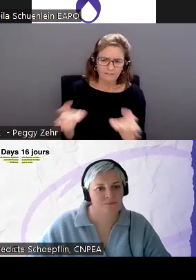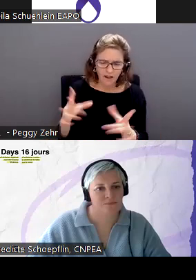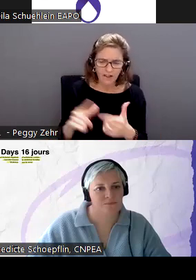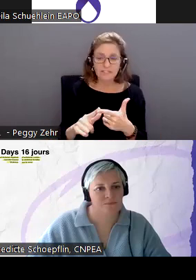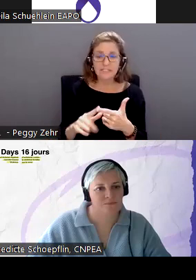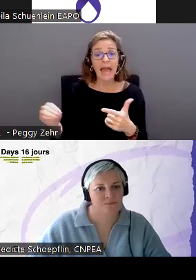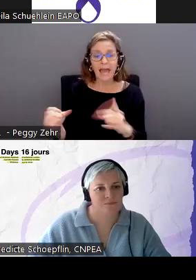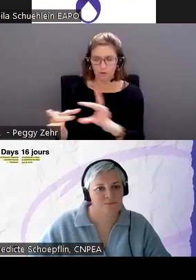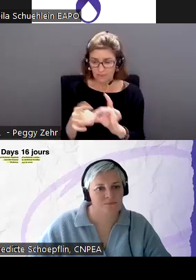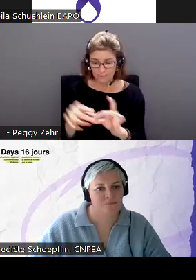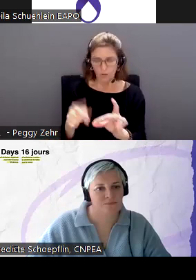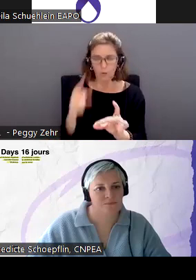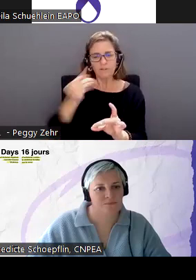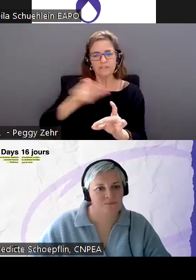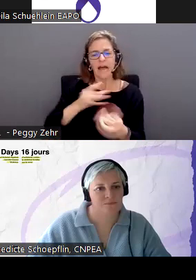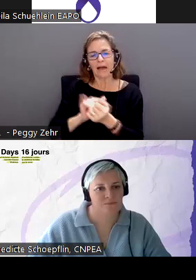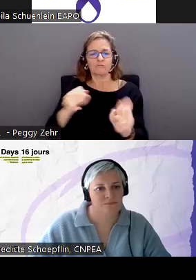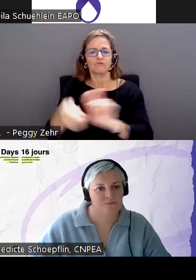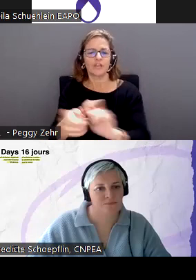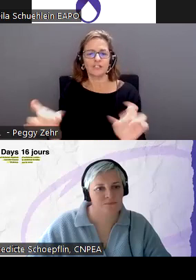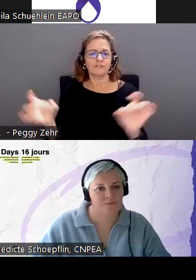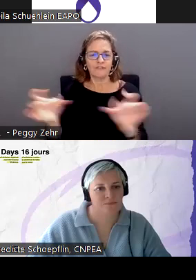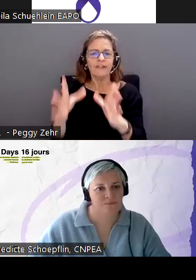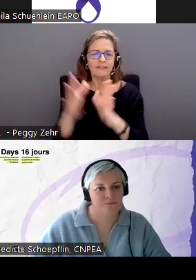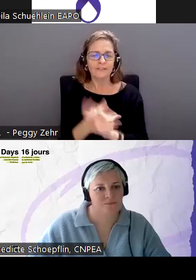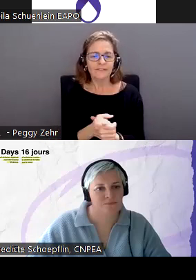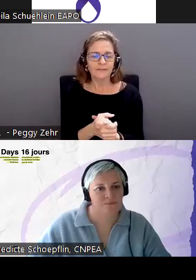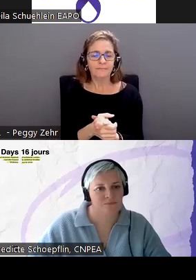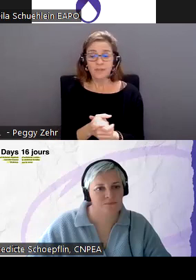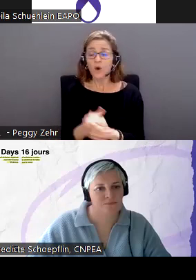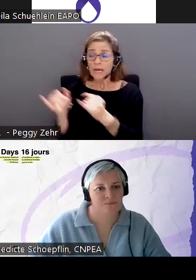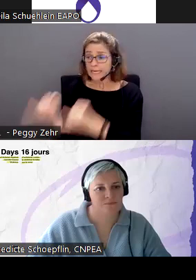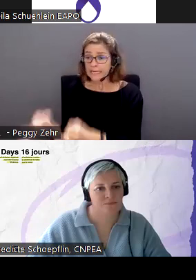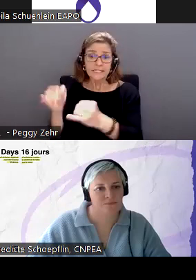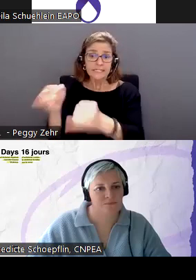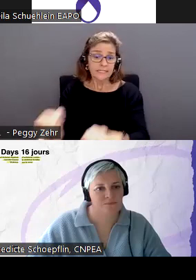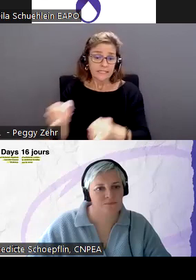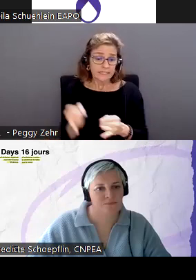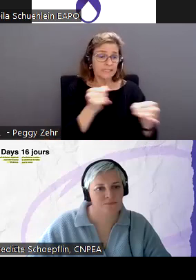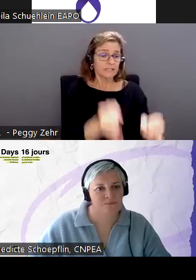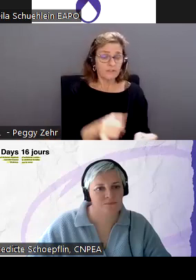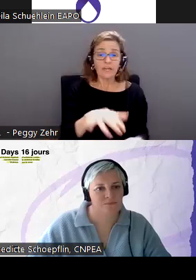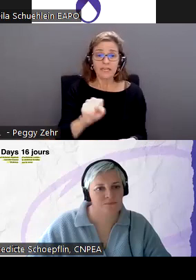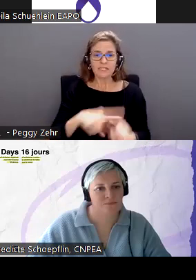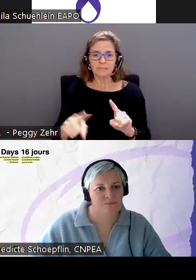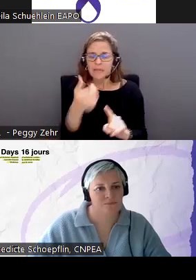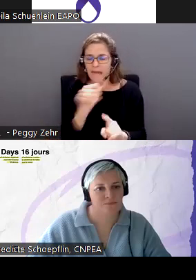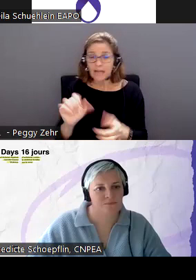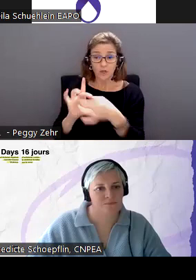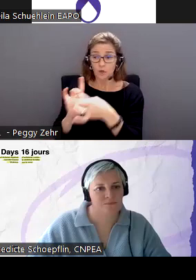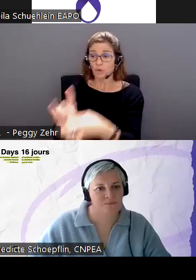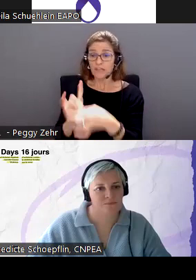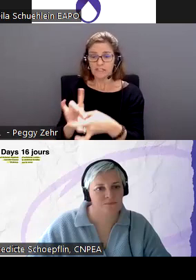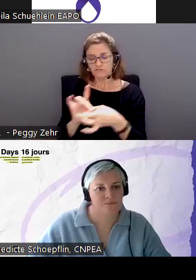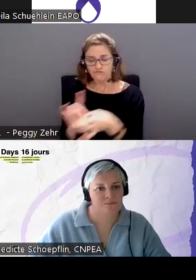Because it's true, we are individuals, but we're also defined by our relationship to others, you know, that